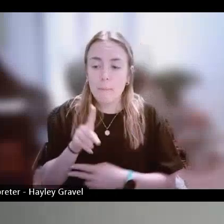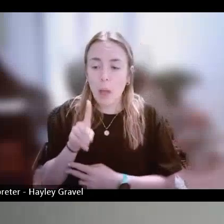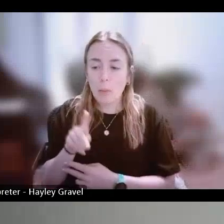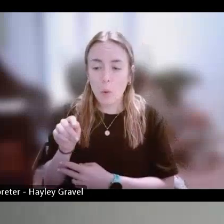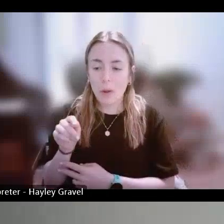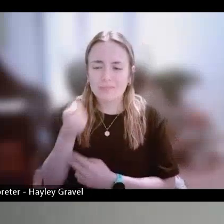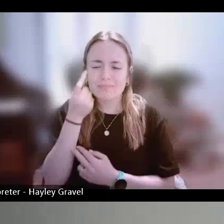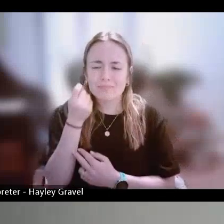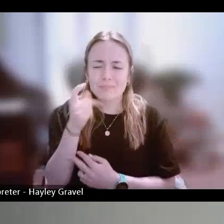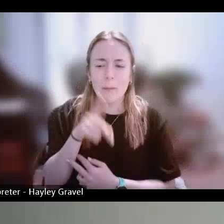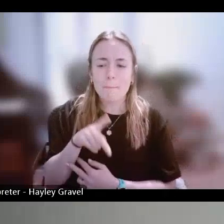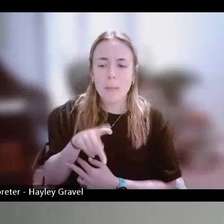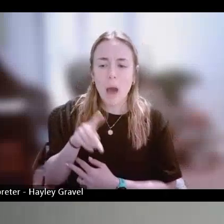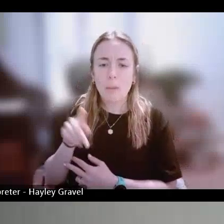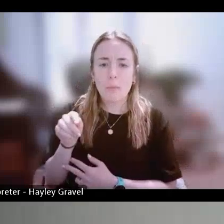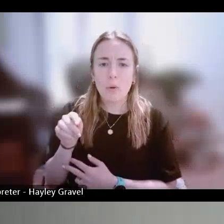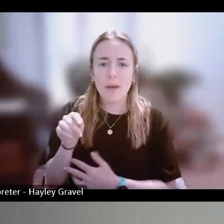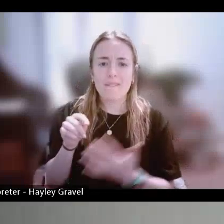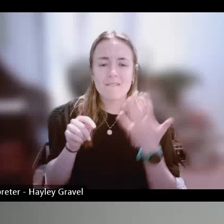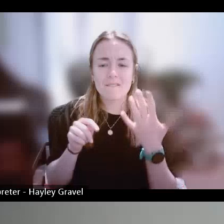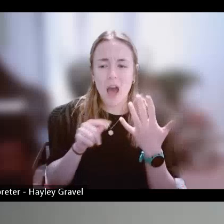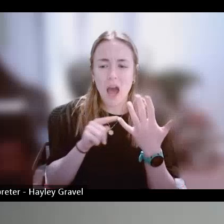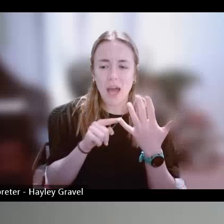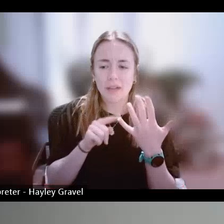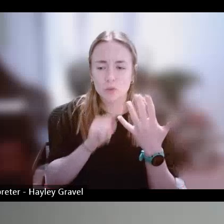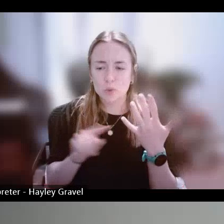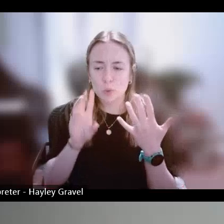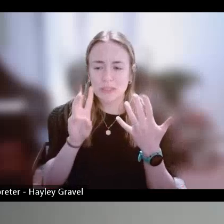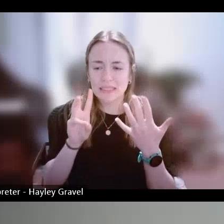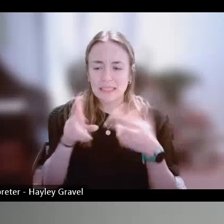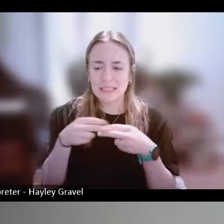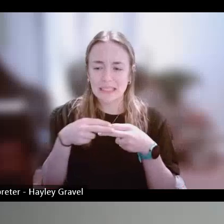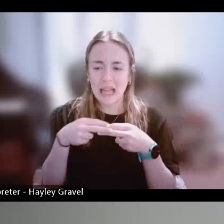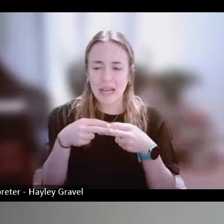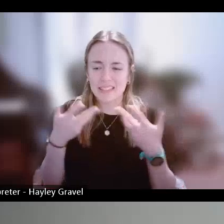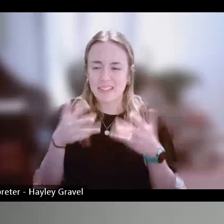slides. Okay. So this is sort of an introduction to that.